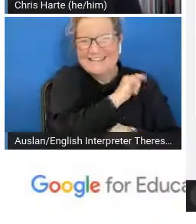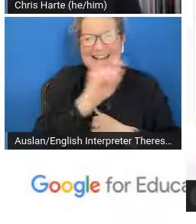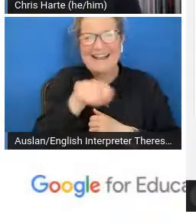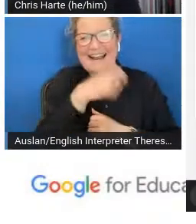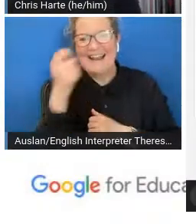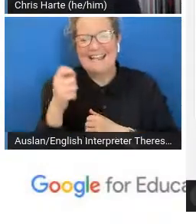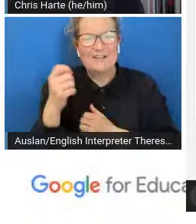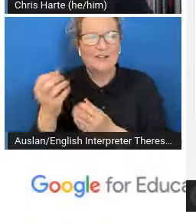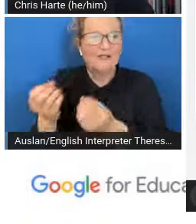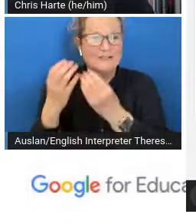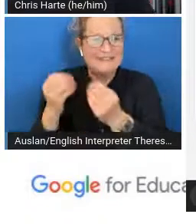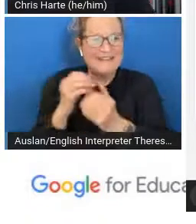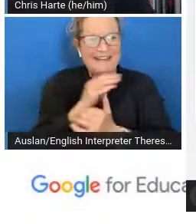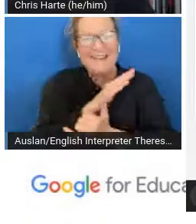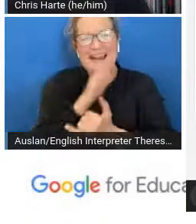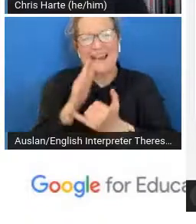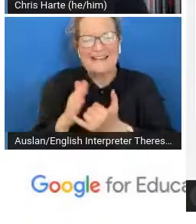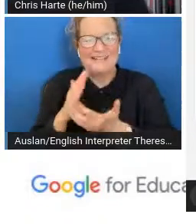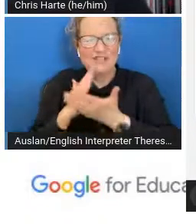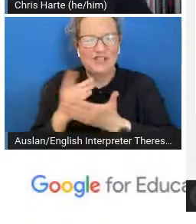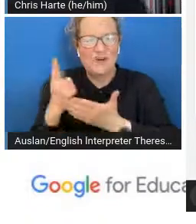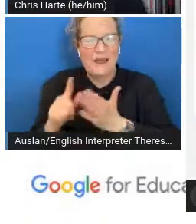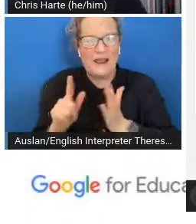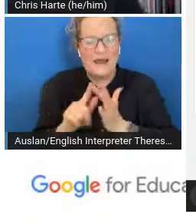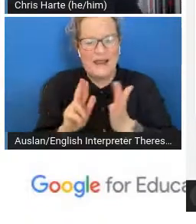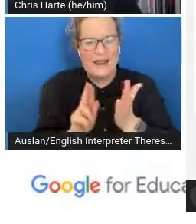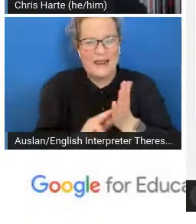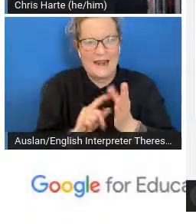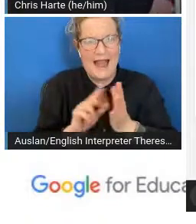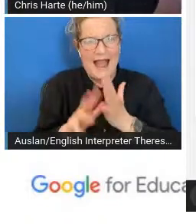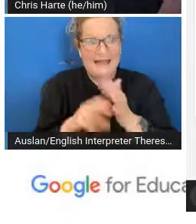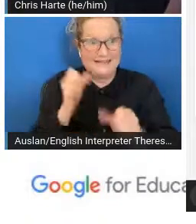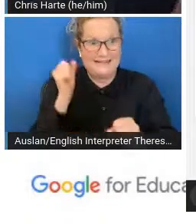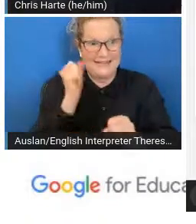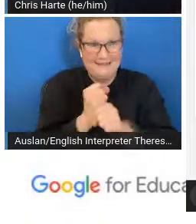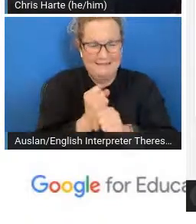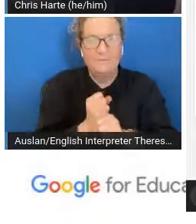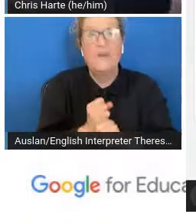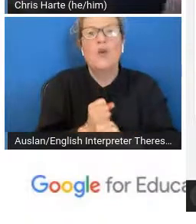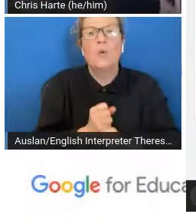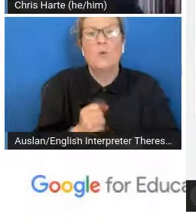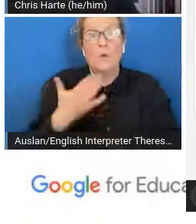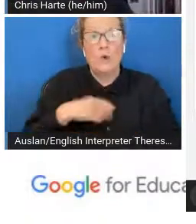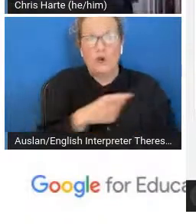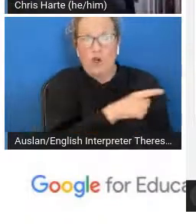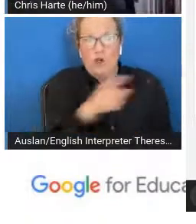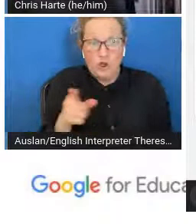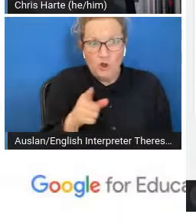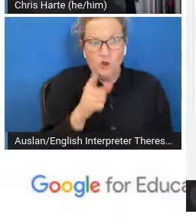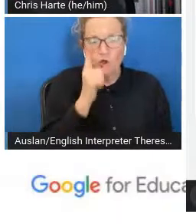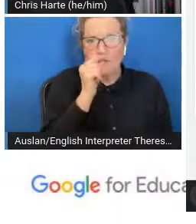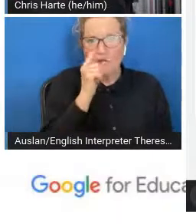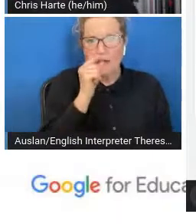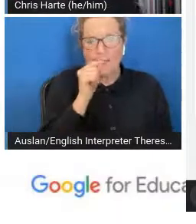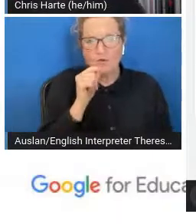then lastly, the sharing and enacting. And what we would love for you to be able to do is to jump onto the Jamboard,